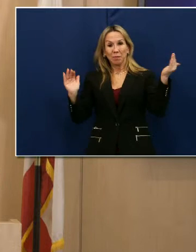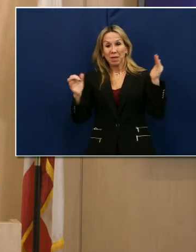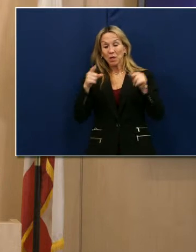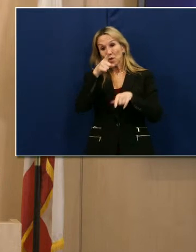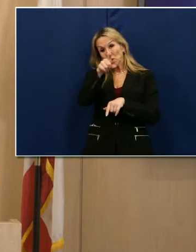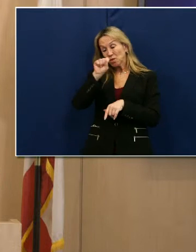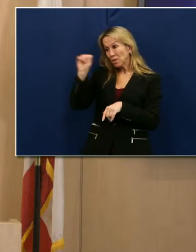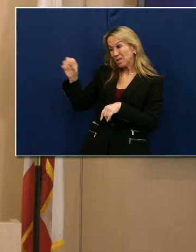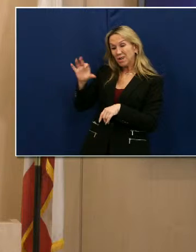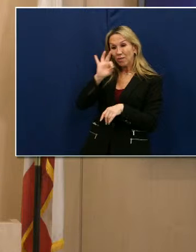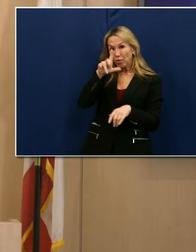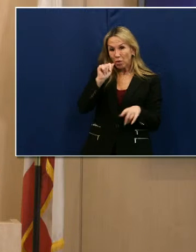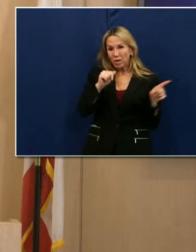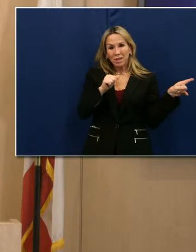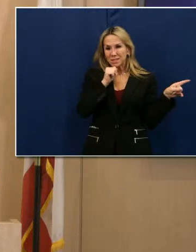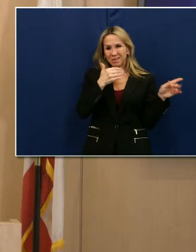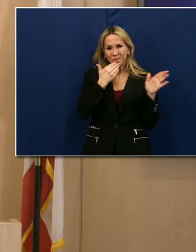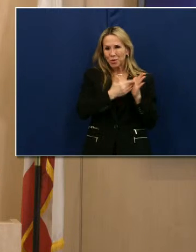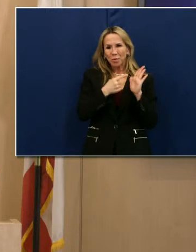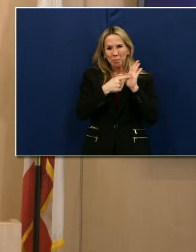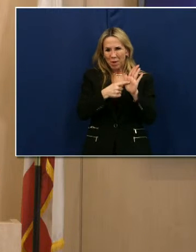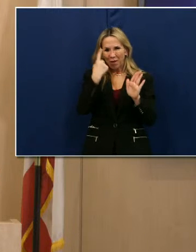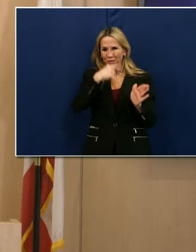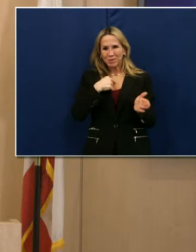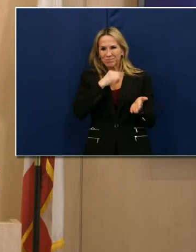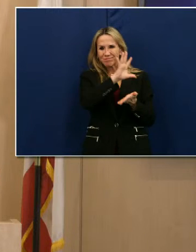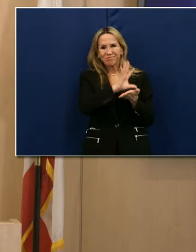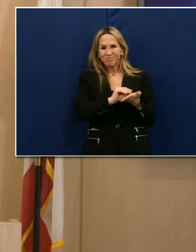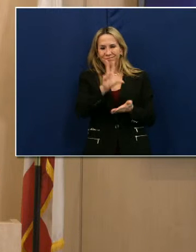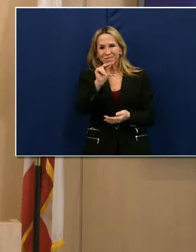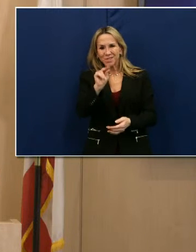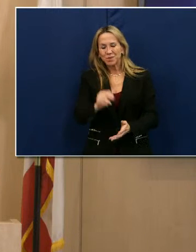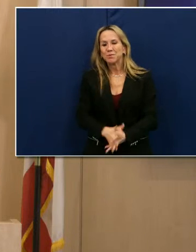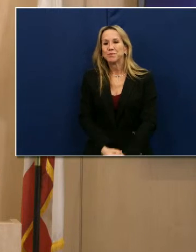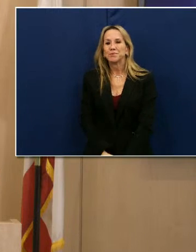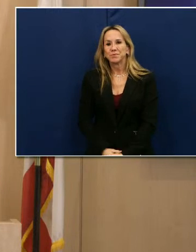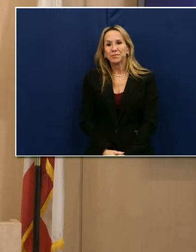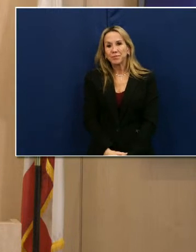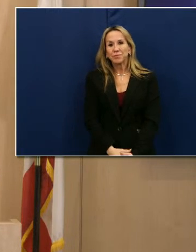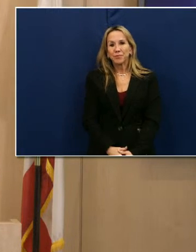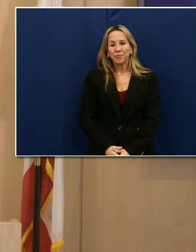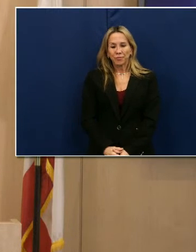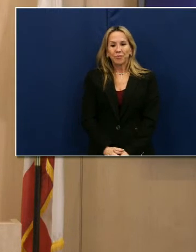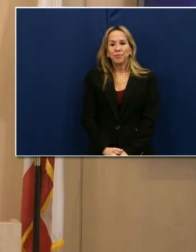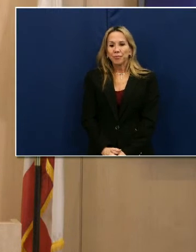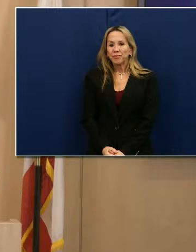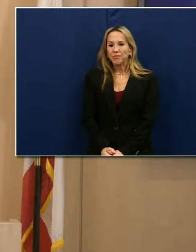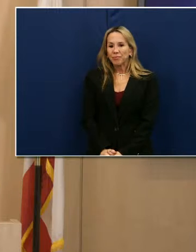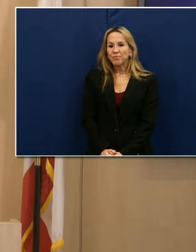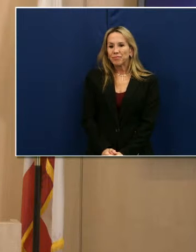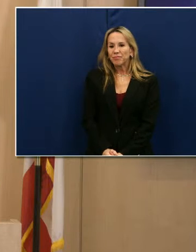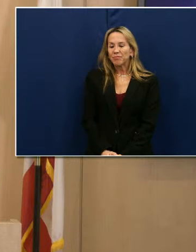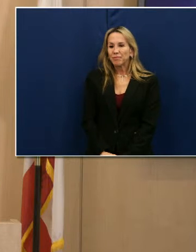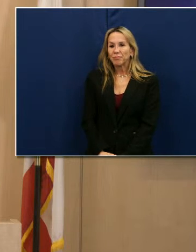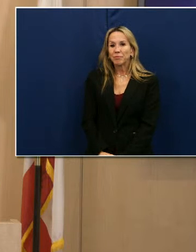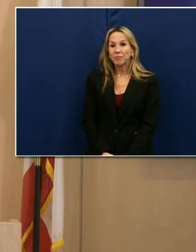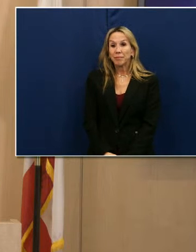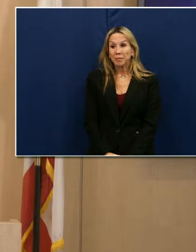of what we ought to do necessarily makes a very strong argument. Thank you. Thank you, Supervisor Fletcher.